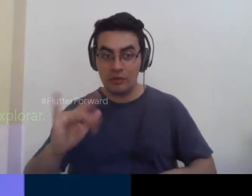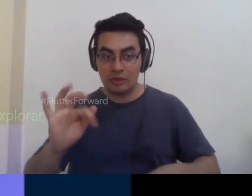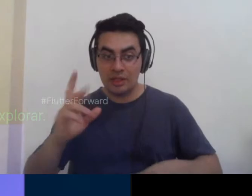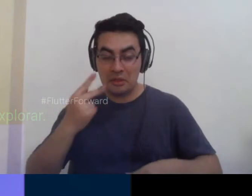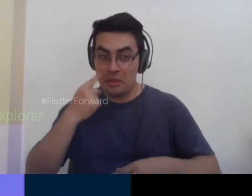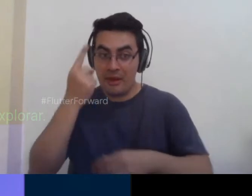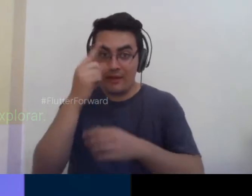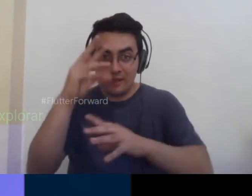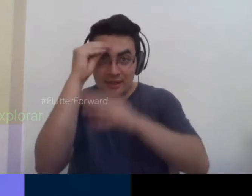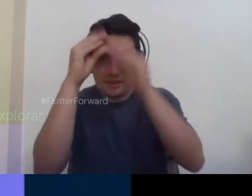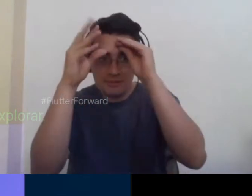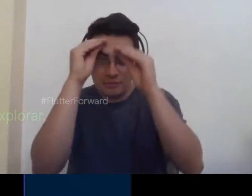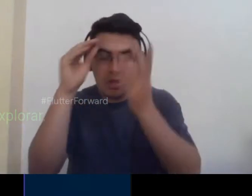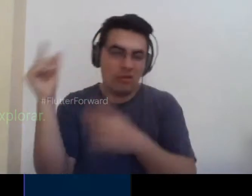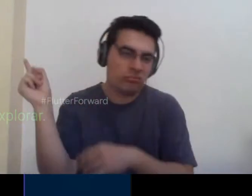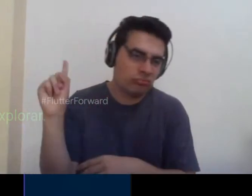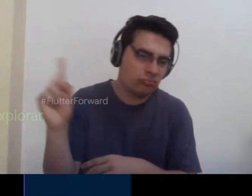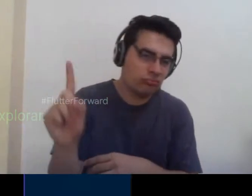to explore.